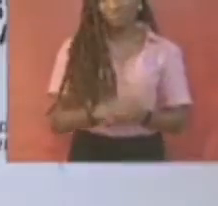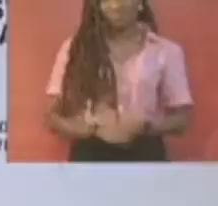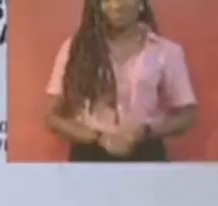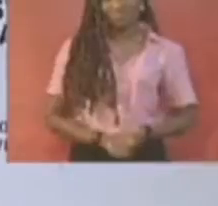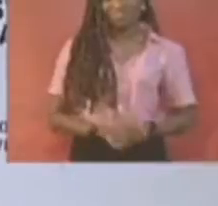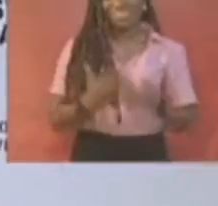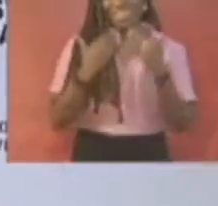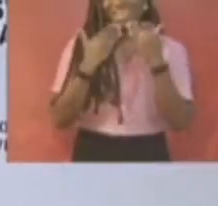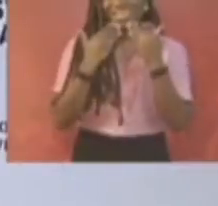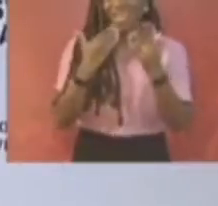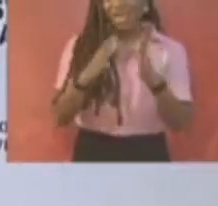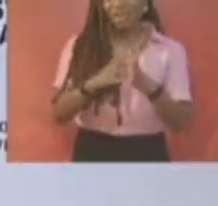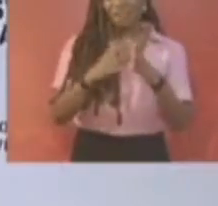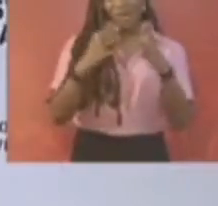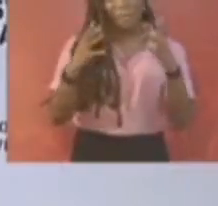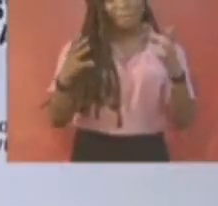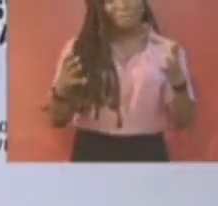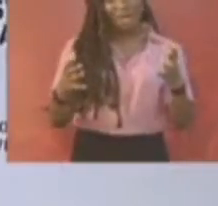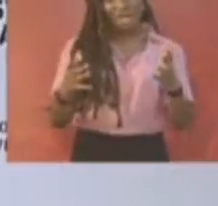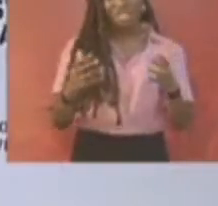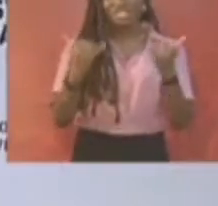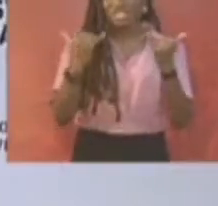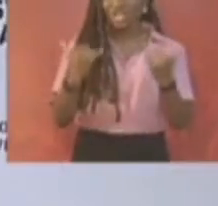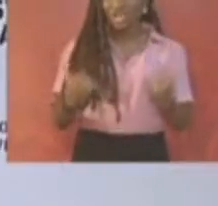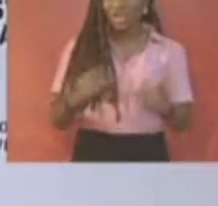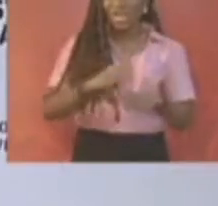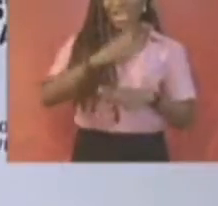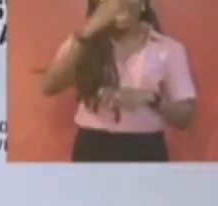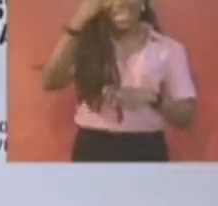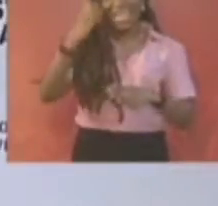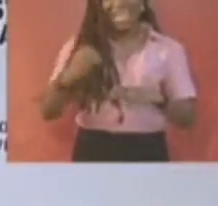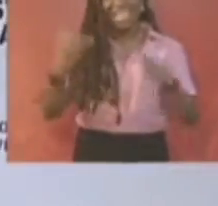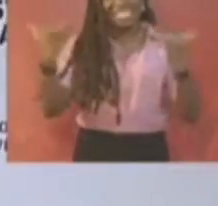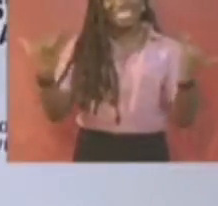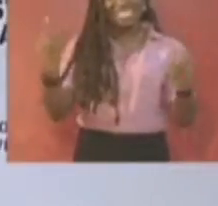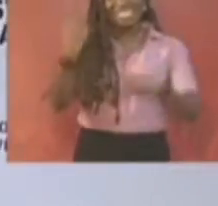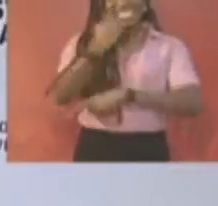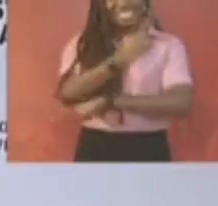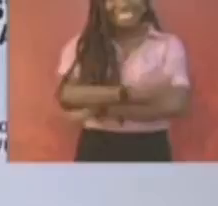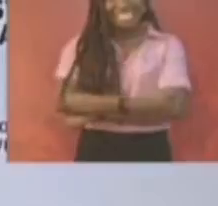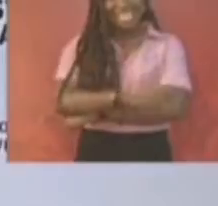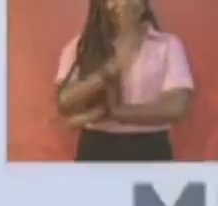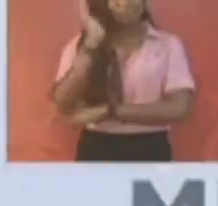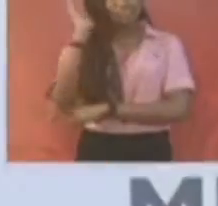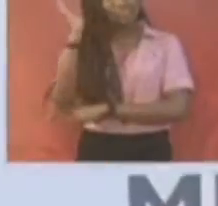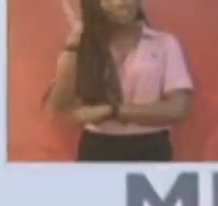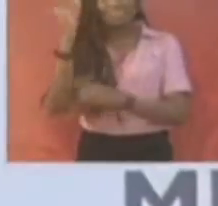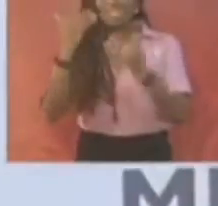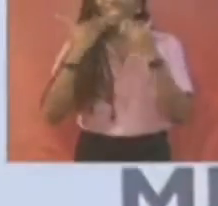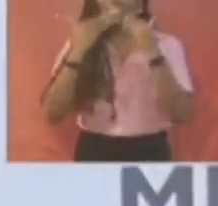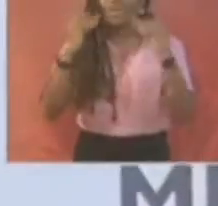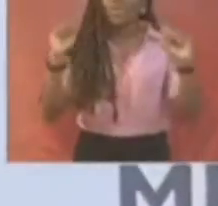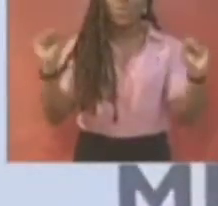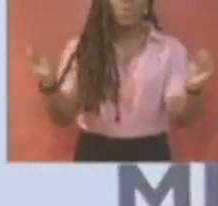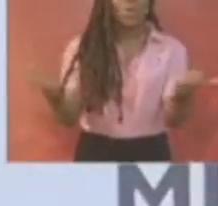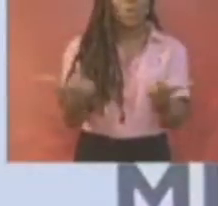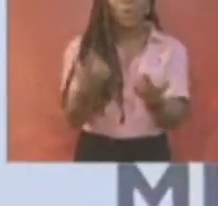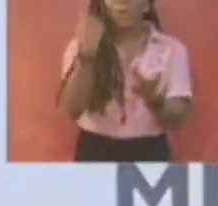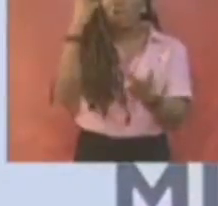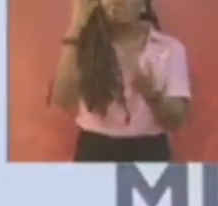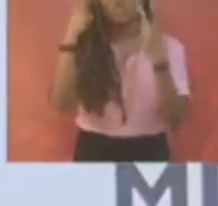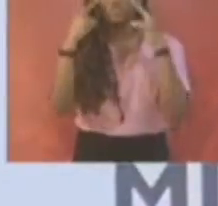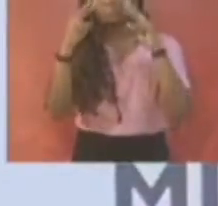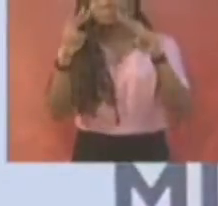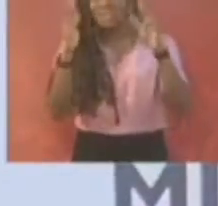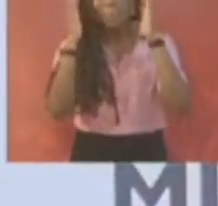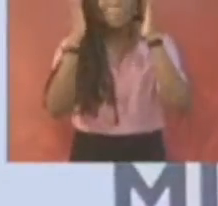Thank you very much, Dr. Othello. We have come to the end of today's media conference. Thank you, everyone, for your participation.